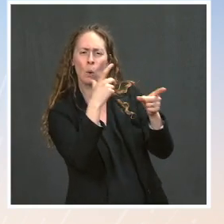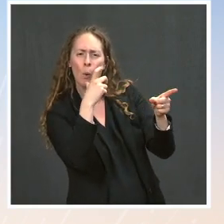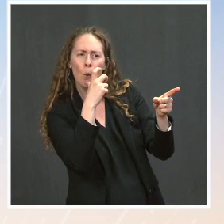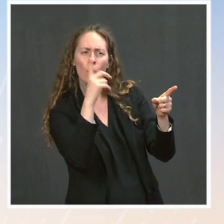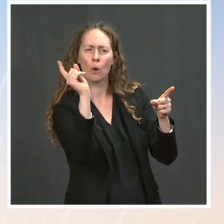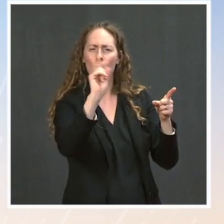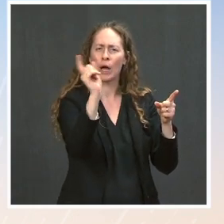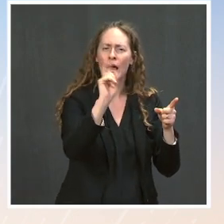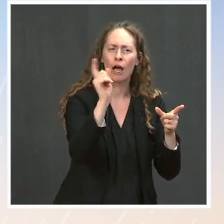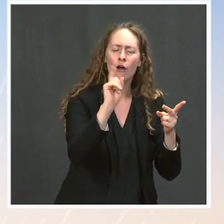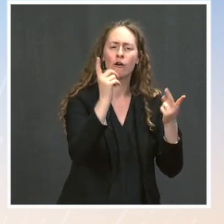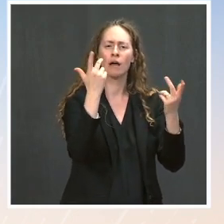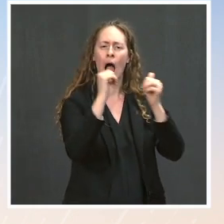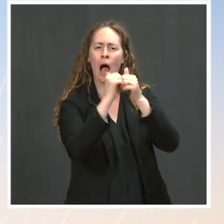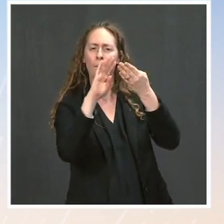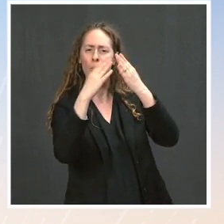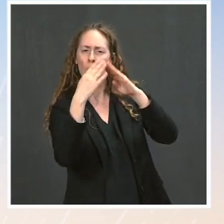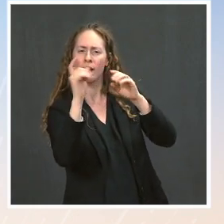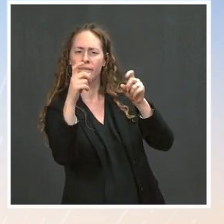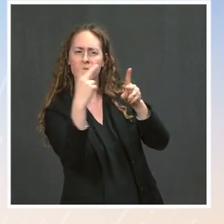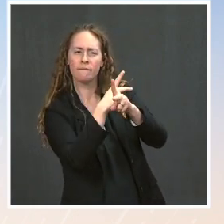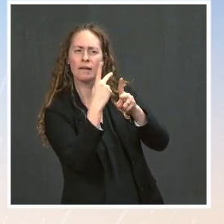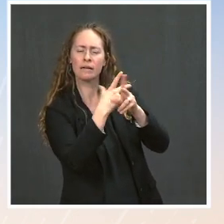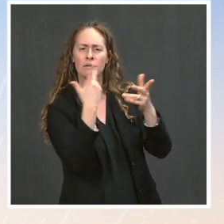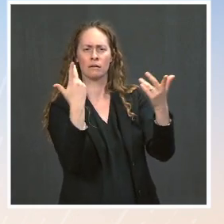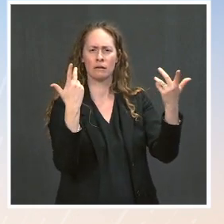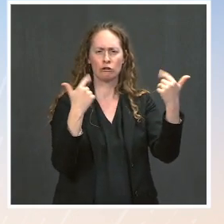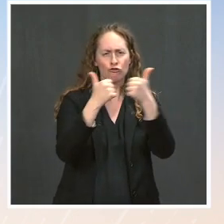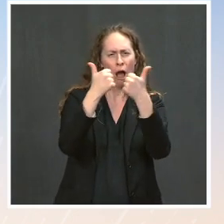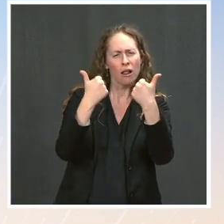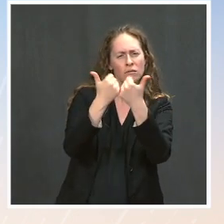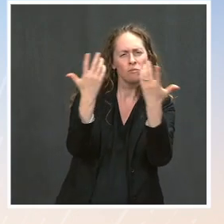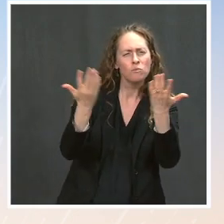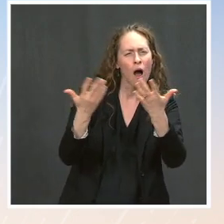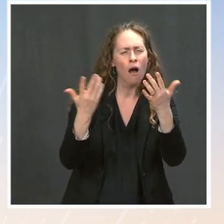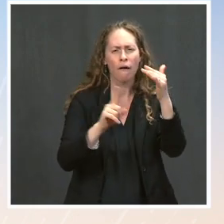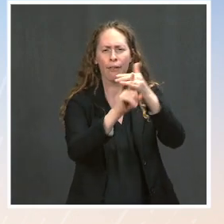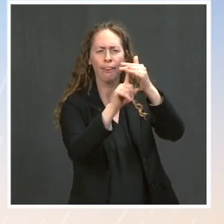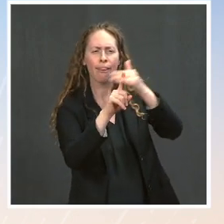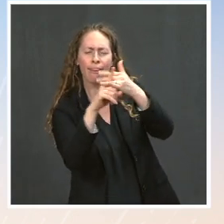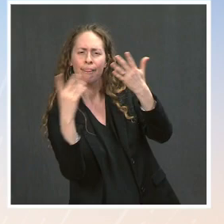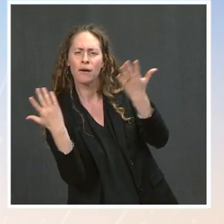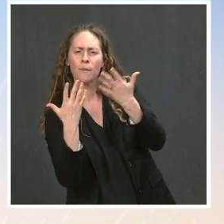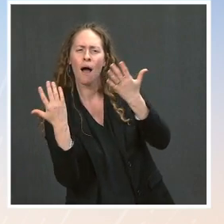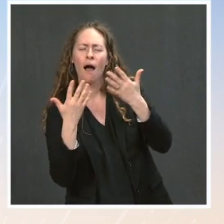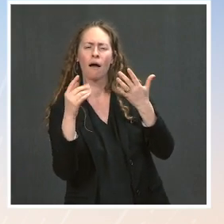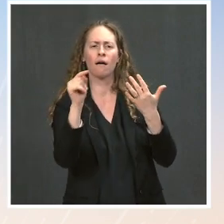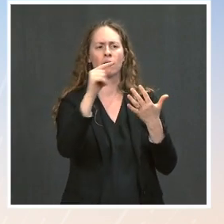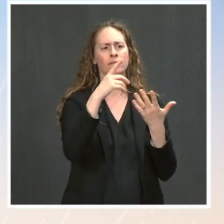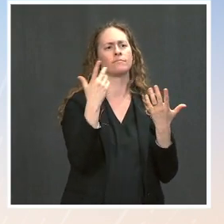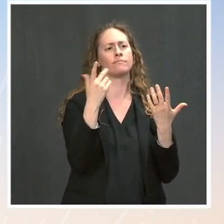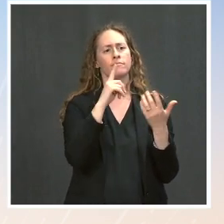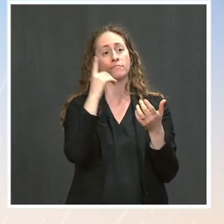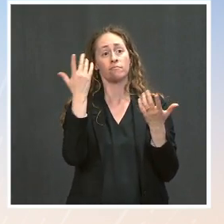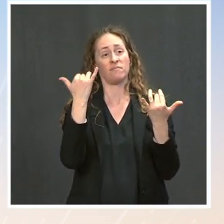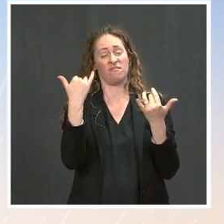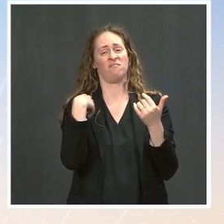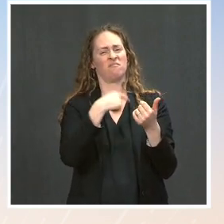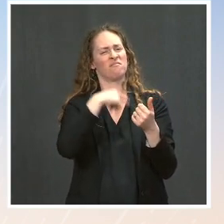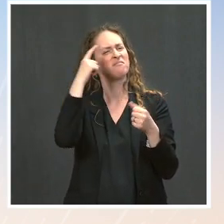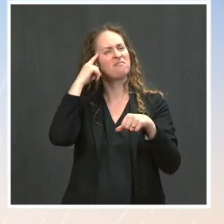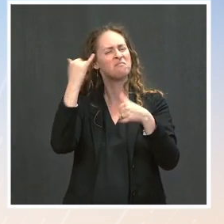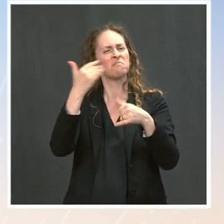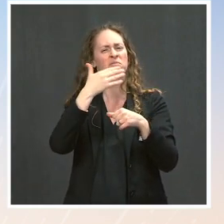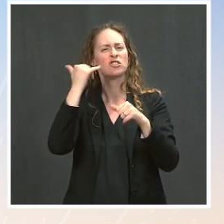in the data of the challenges. But the importance of increasing our investment in mobile sites, partnering with